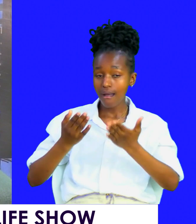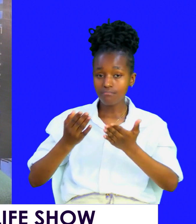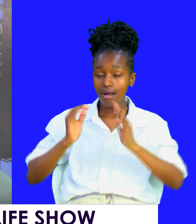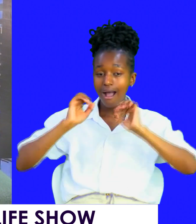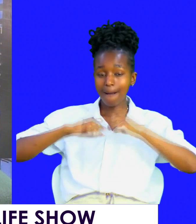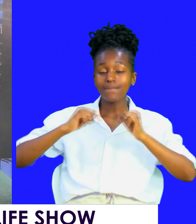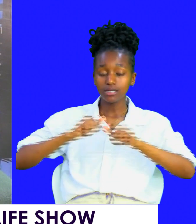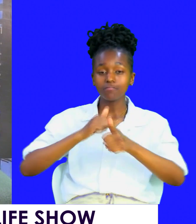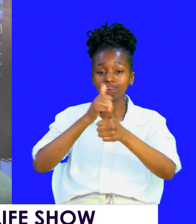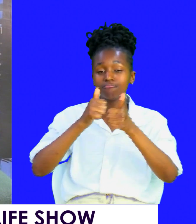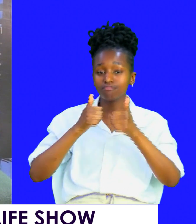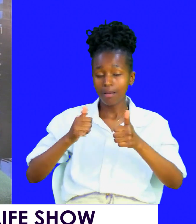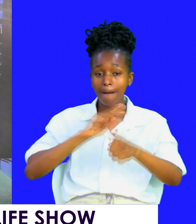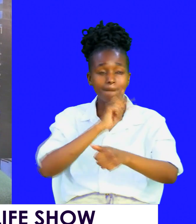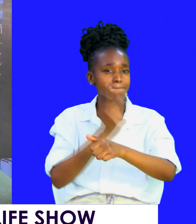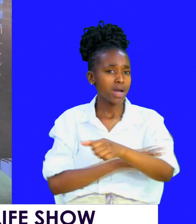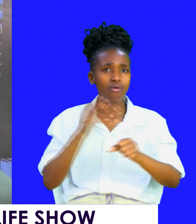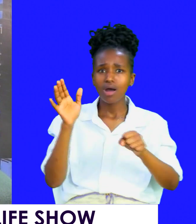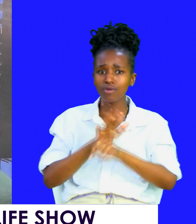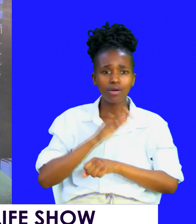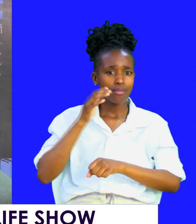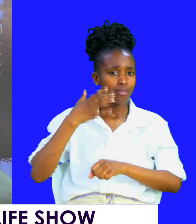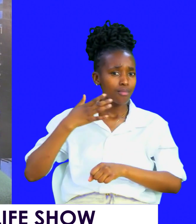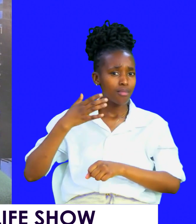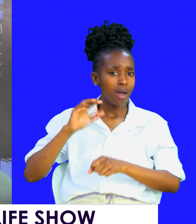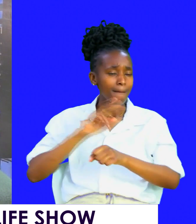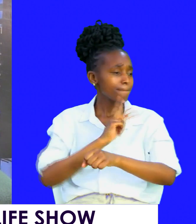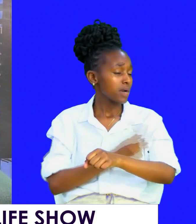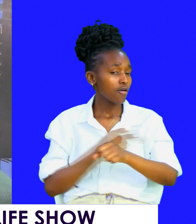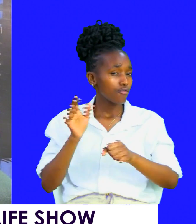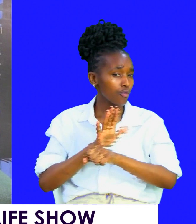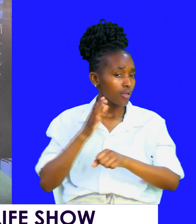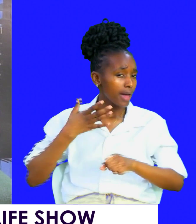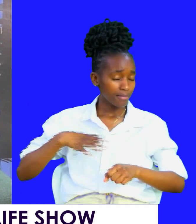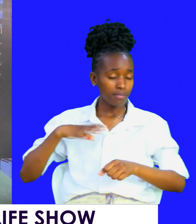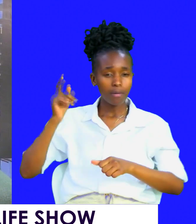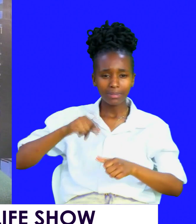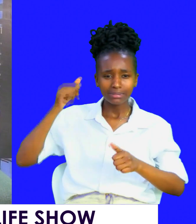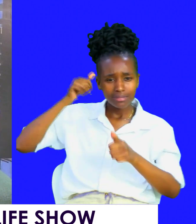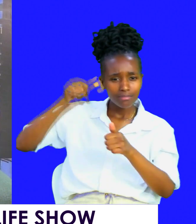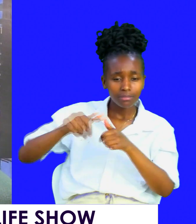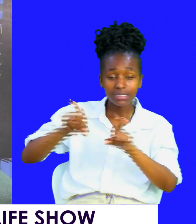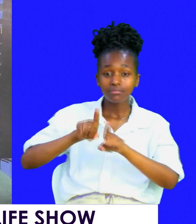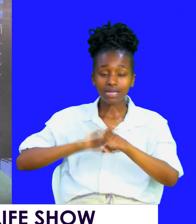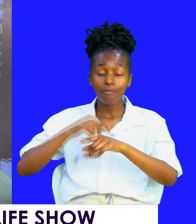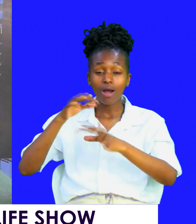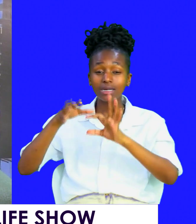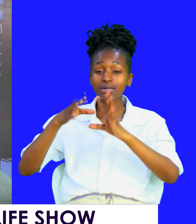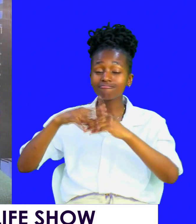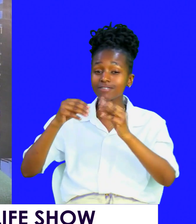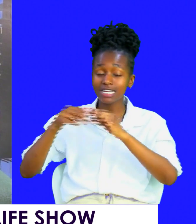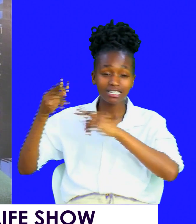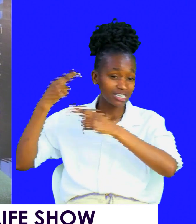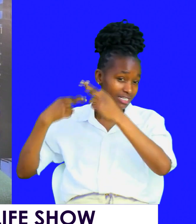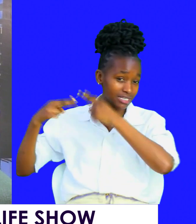powerful people. Those are the people that will be remembered. Those are the people that will create legacy. Those are the movers and the